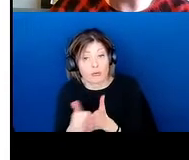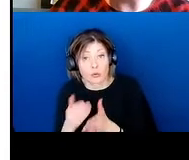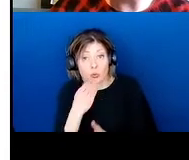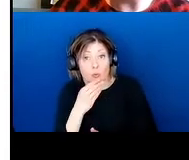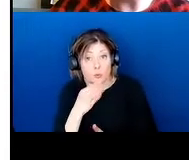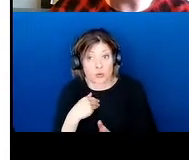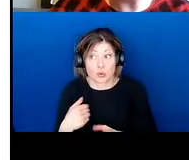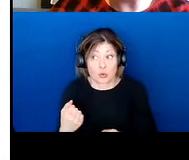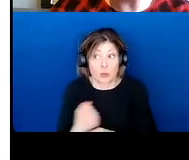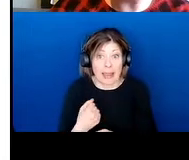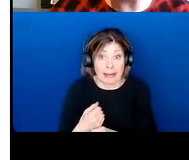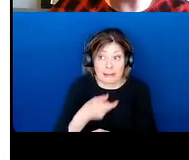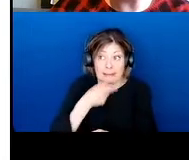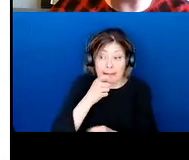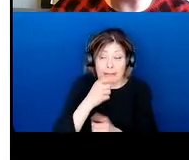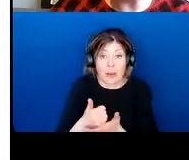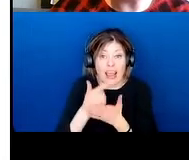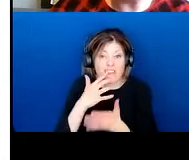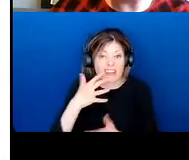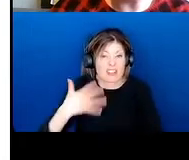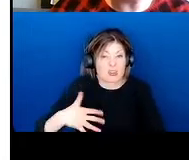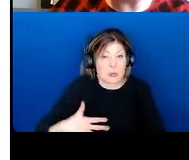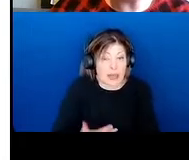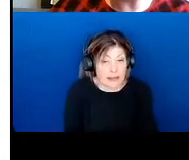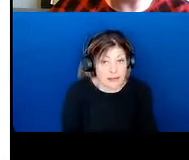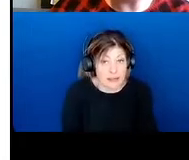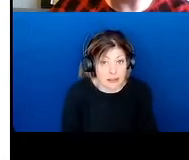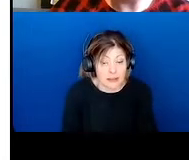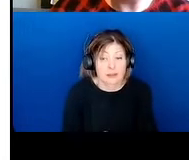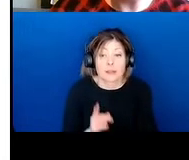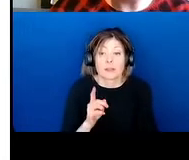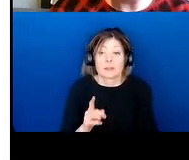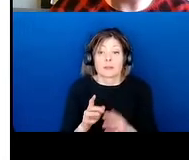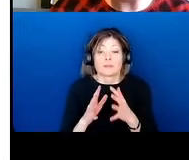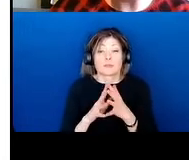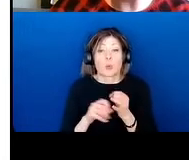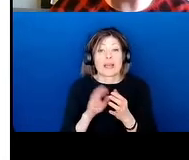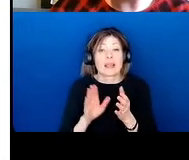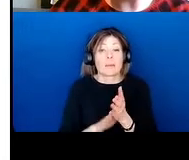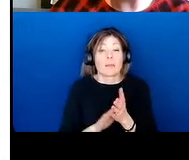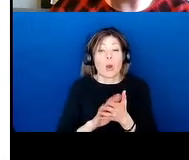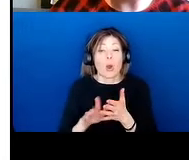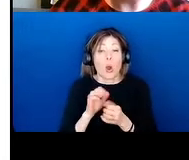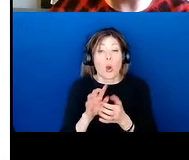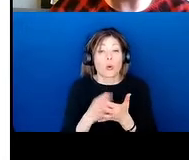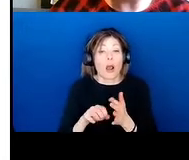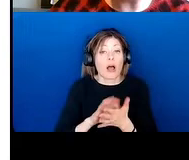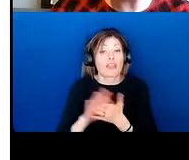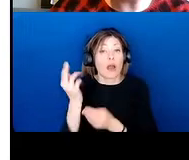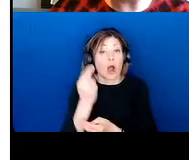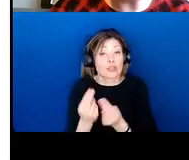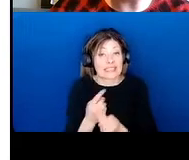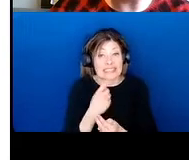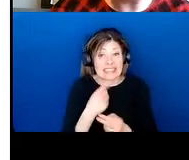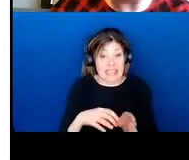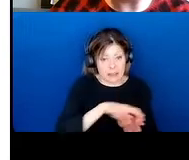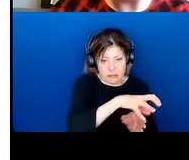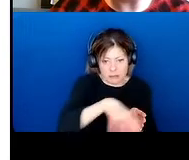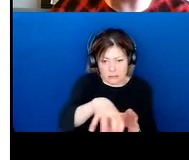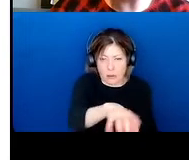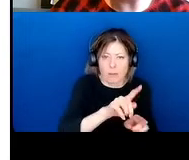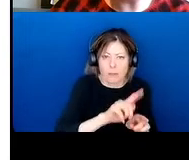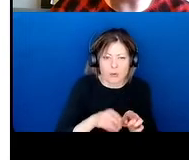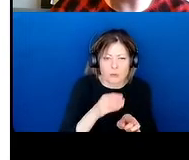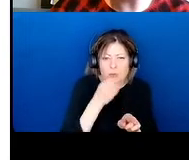The artist William Hogarth described the serpentine path as a line of beauty which leads the eye in